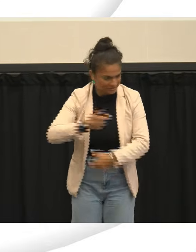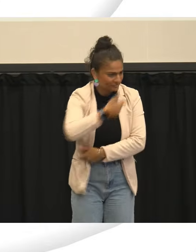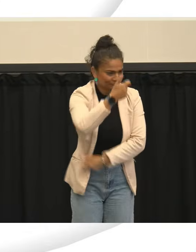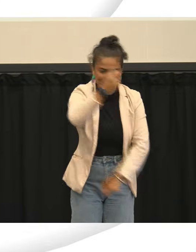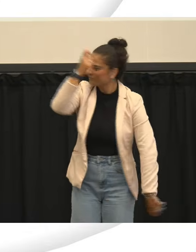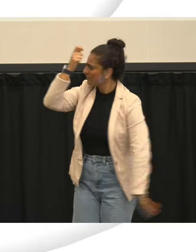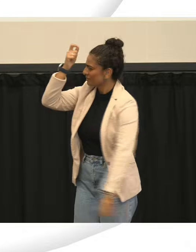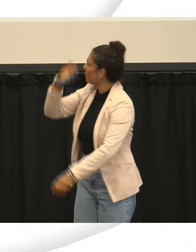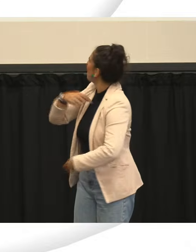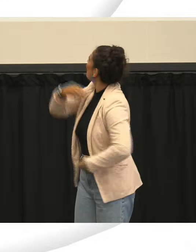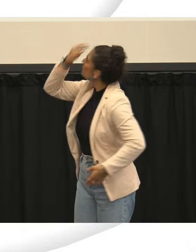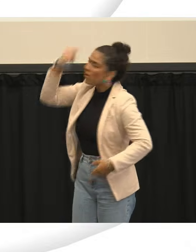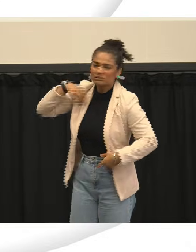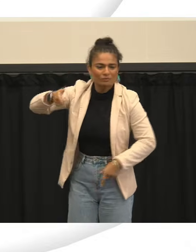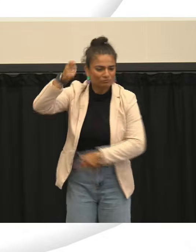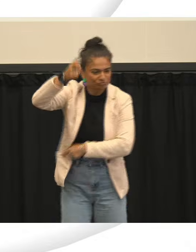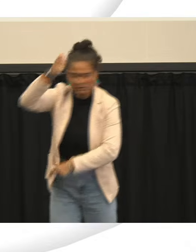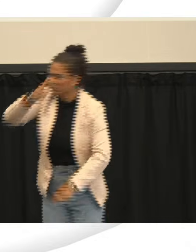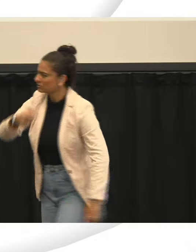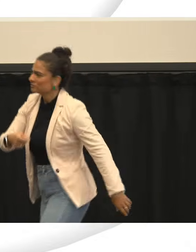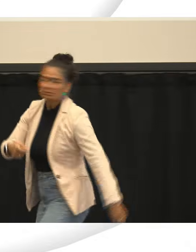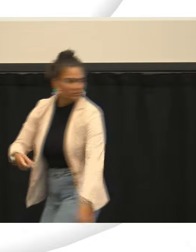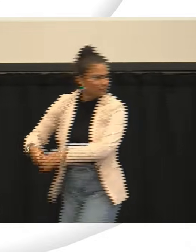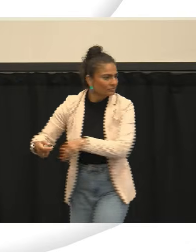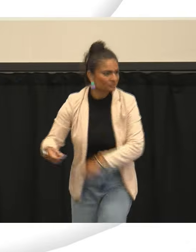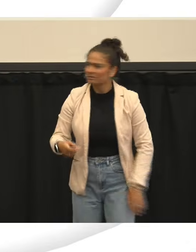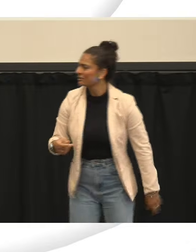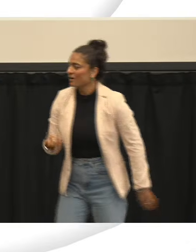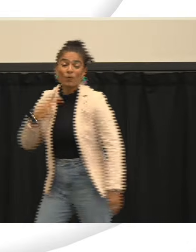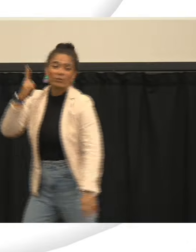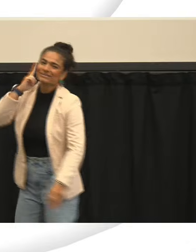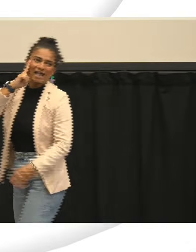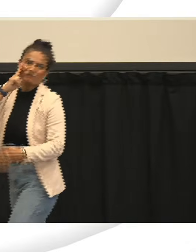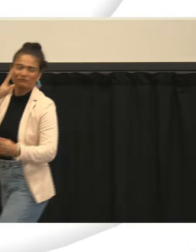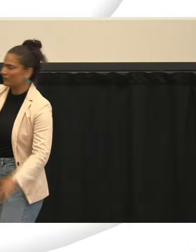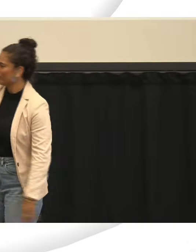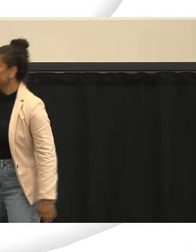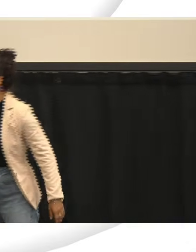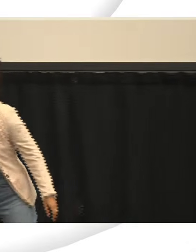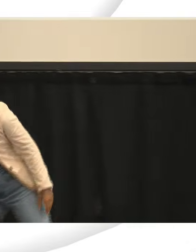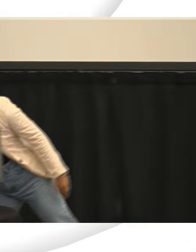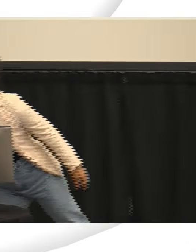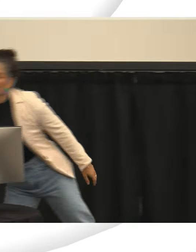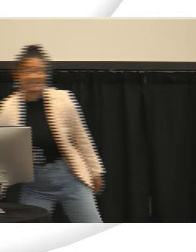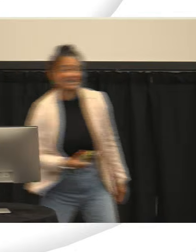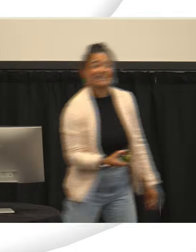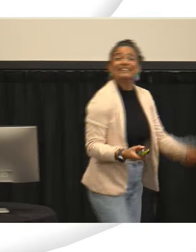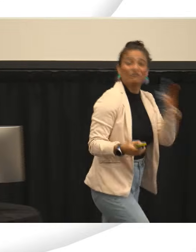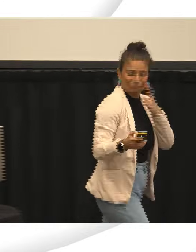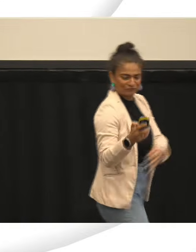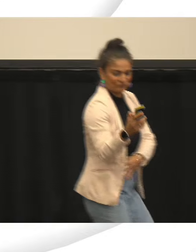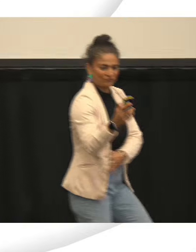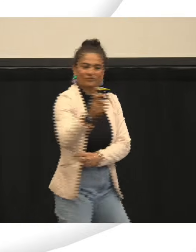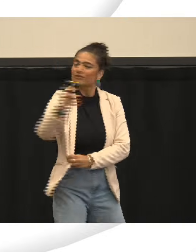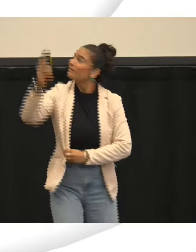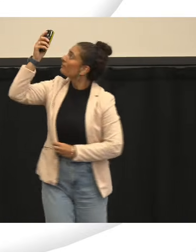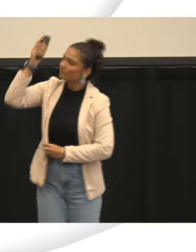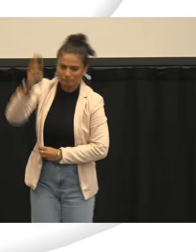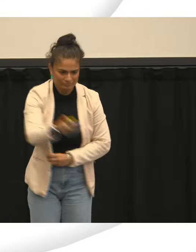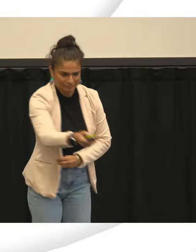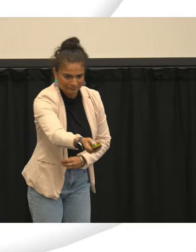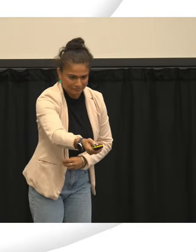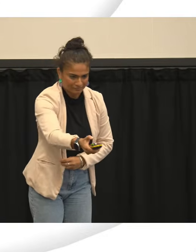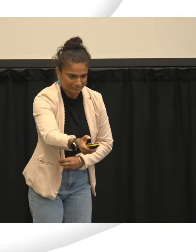Okay. I don't have anyone to click for me. Ooh. I'm